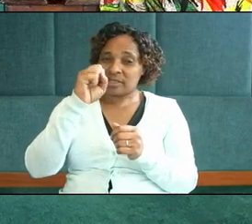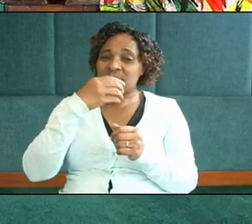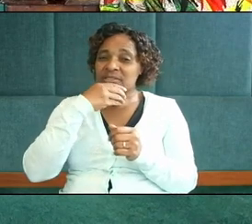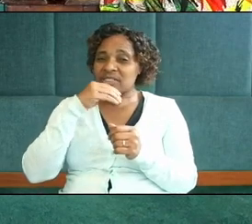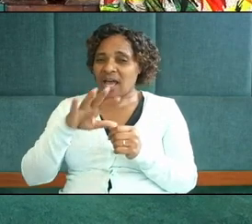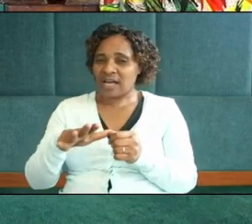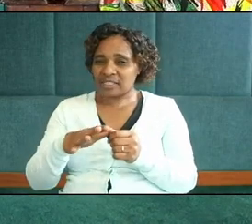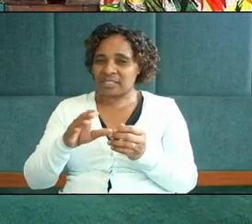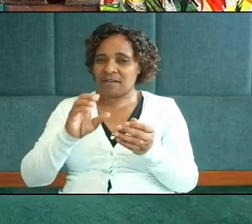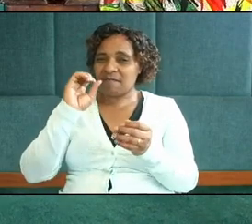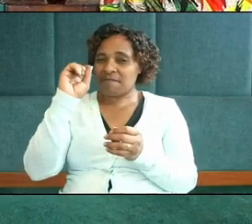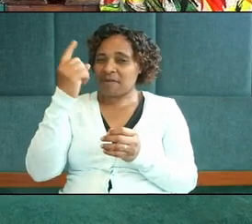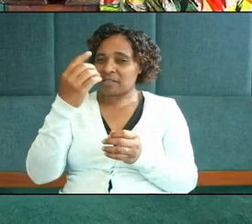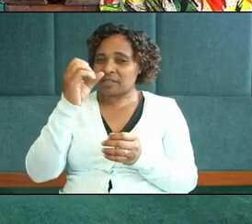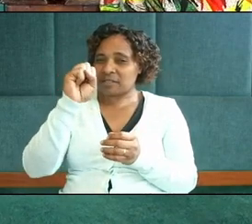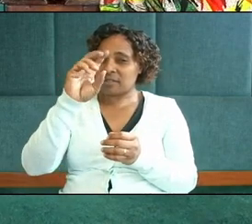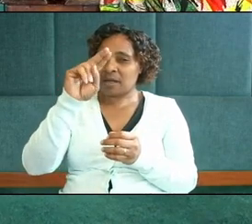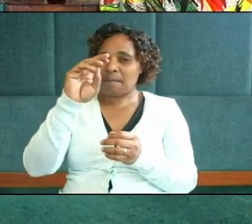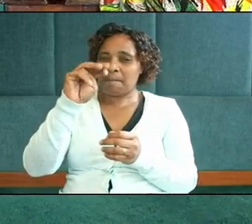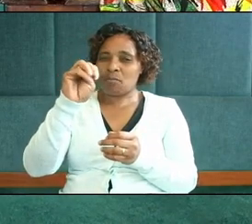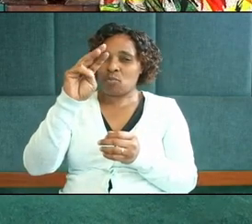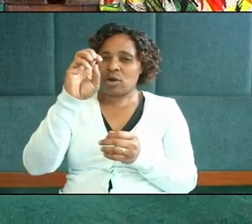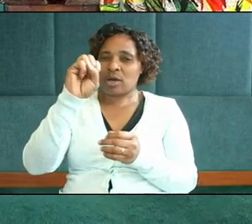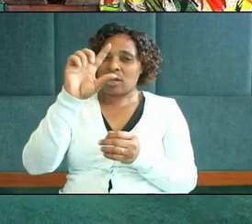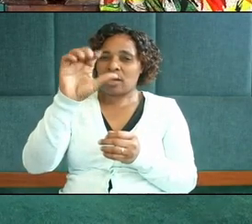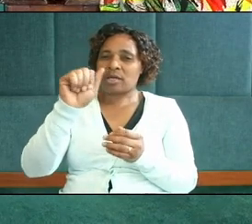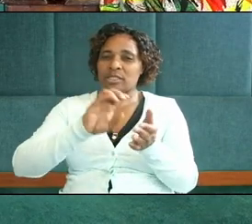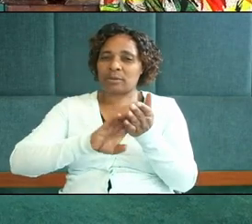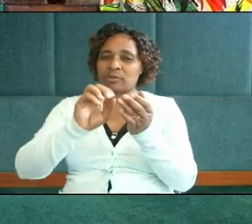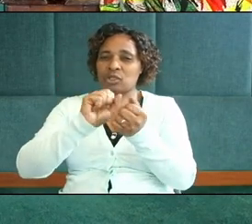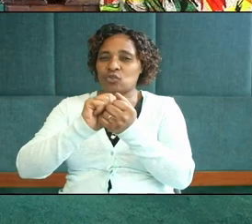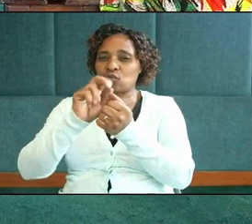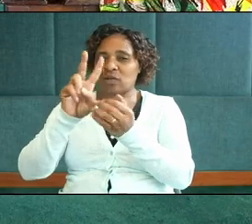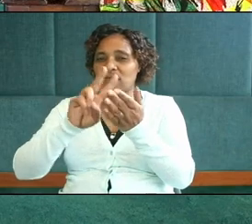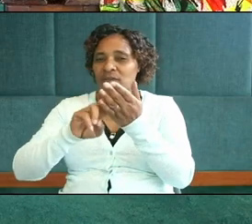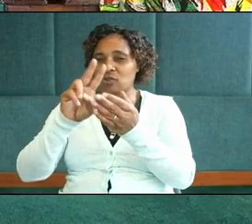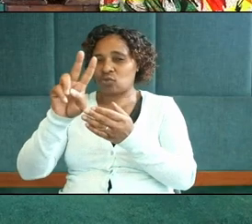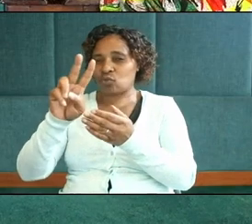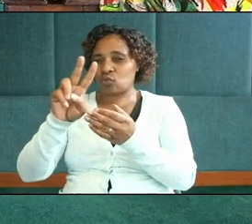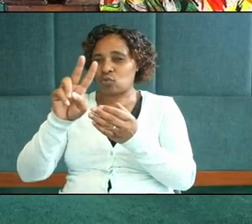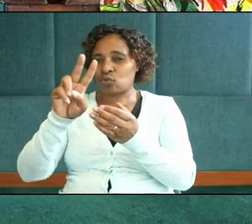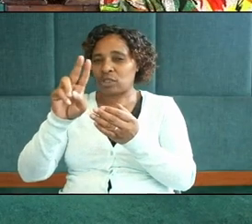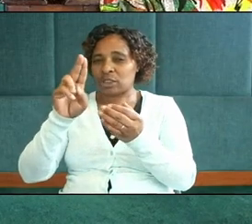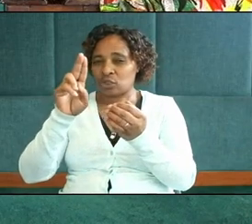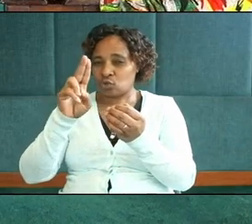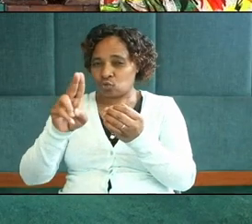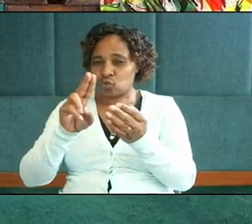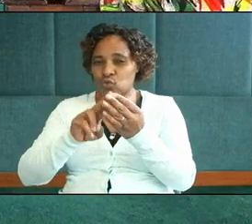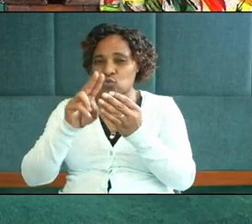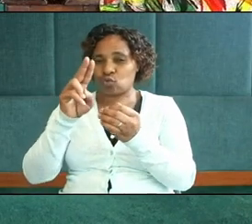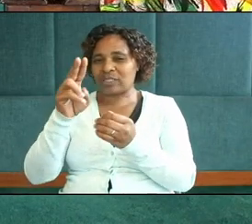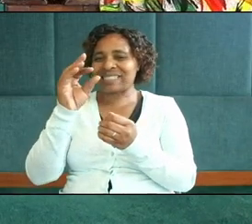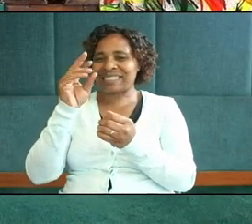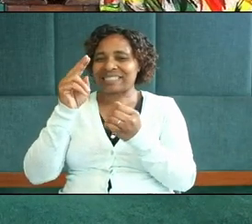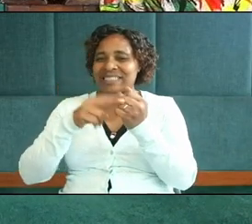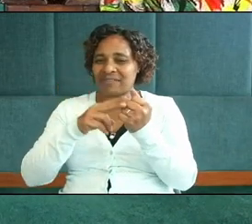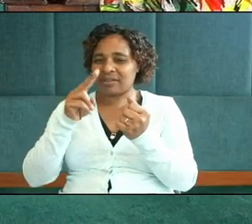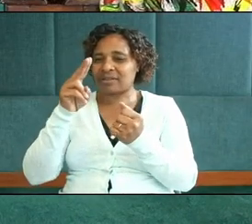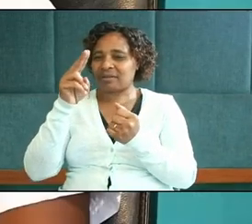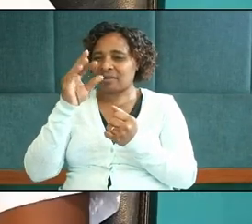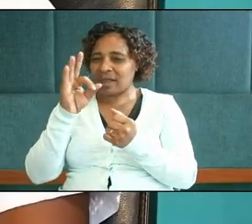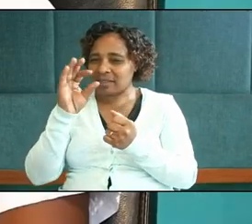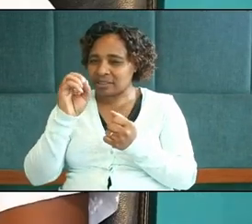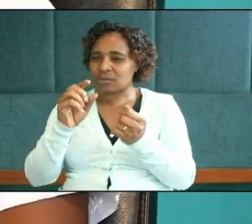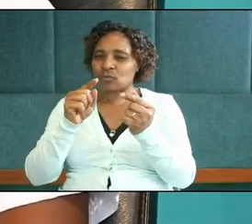Samuel chapter 2, verse 12, 22 to 25, 27, and then 30 to 36. Mm-hmm.